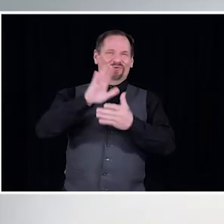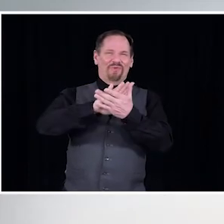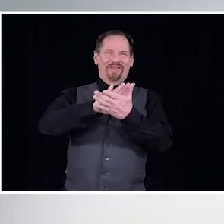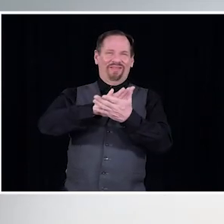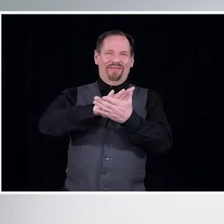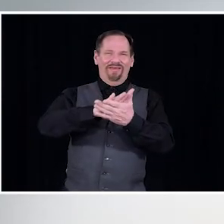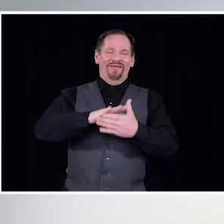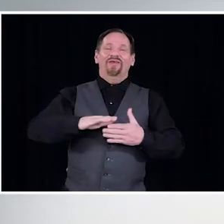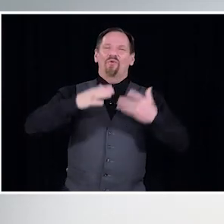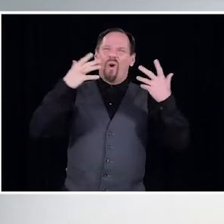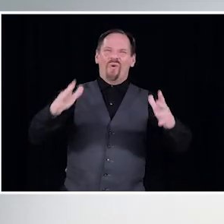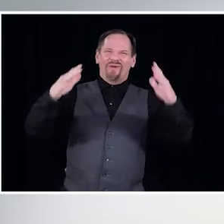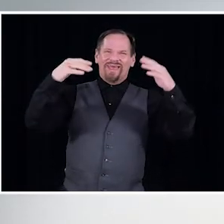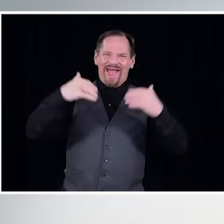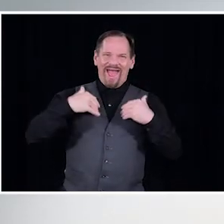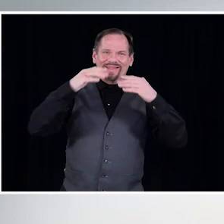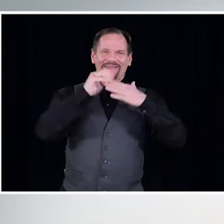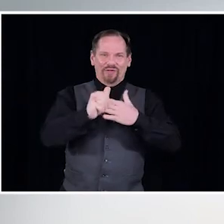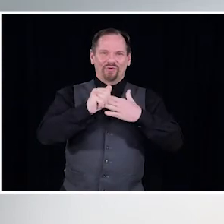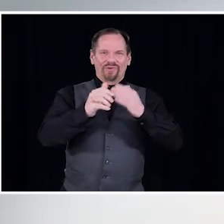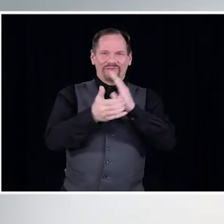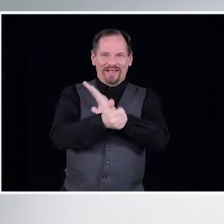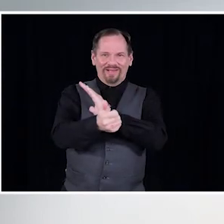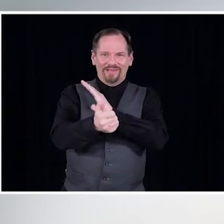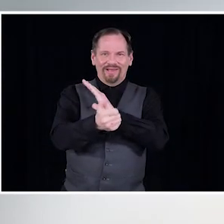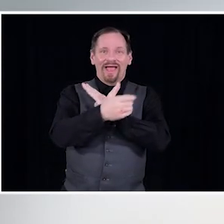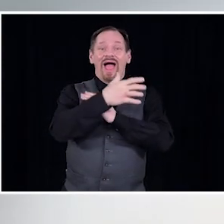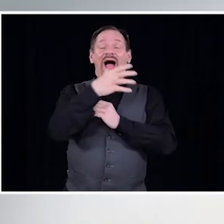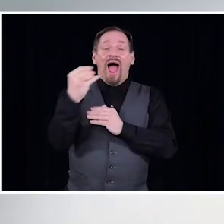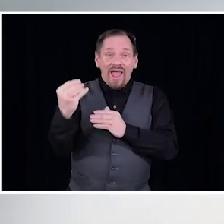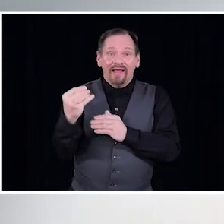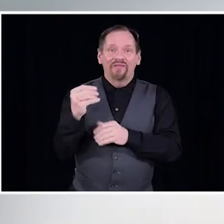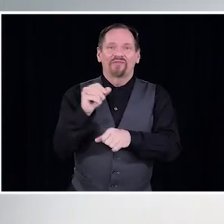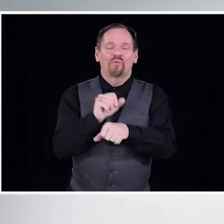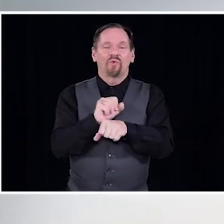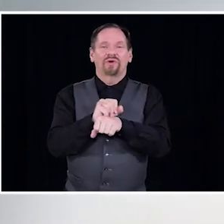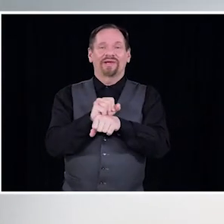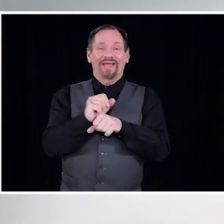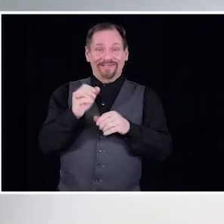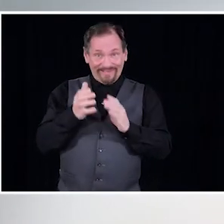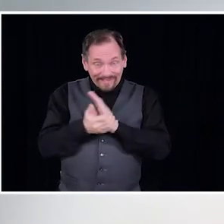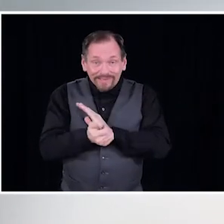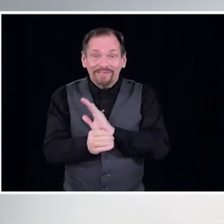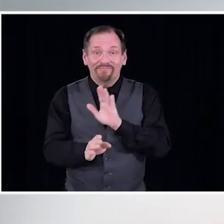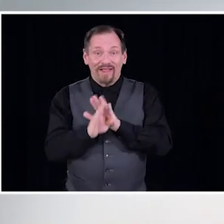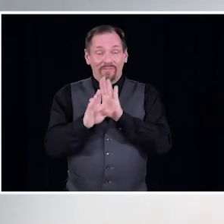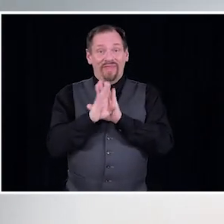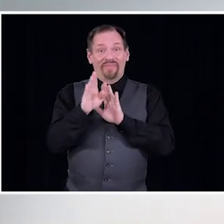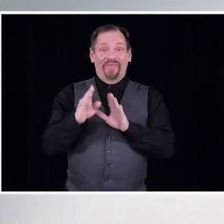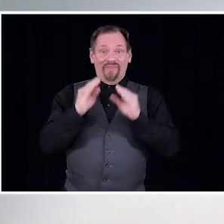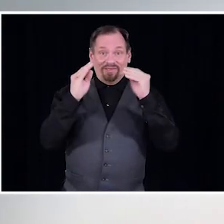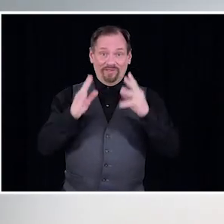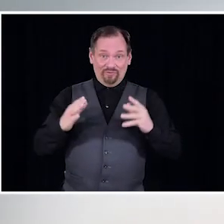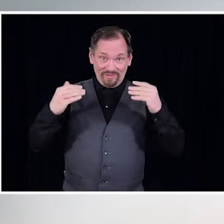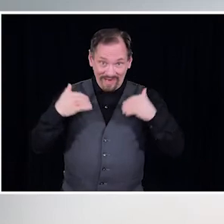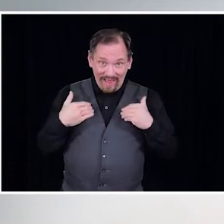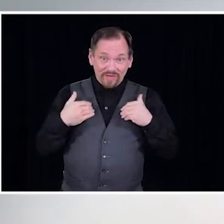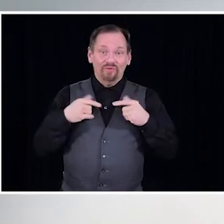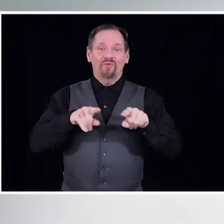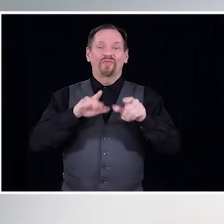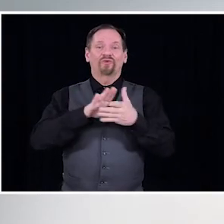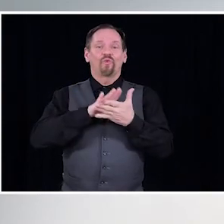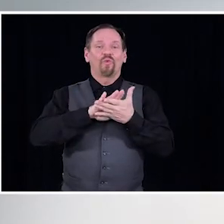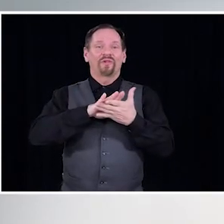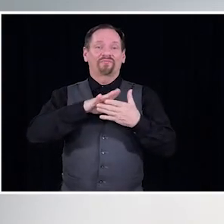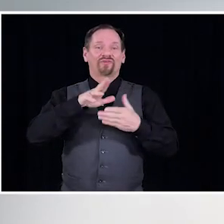campus and those that your faculty meticulously cultivated over your time here at the School of Nursing, will